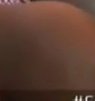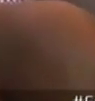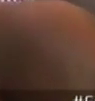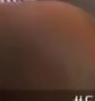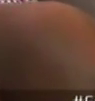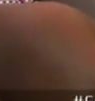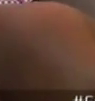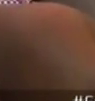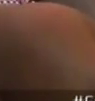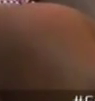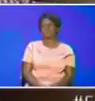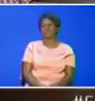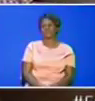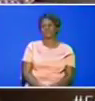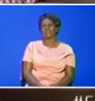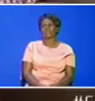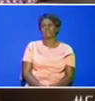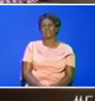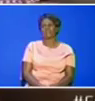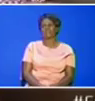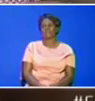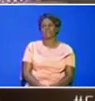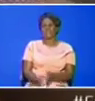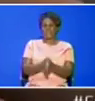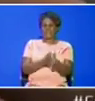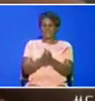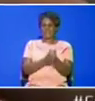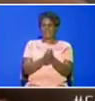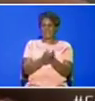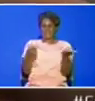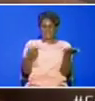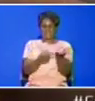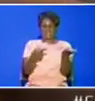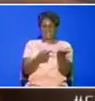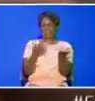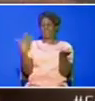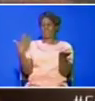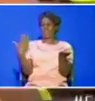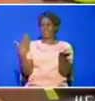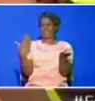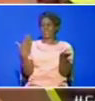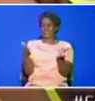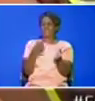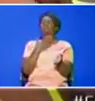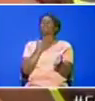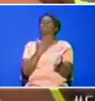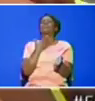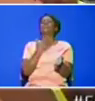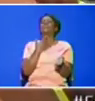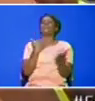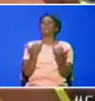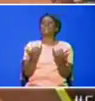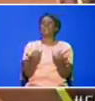A little curiosity is enough to excite learning. A digital gadget feeds that appetite that now places